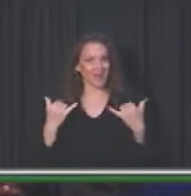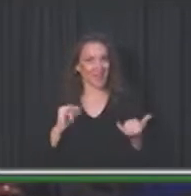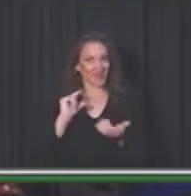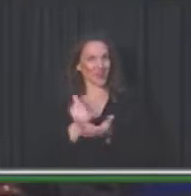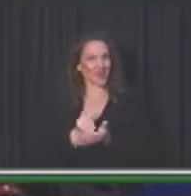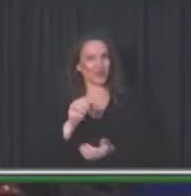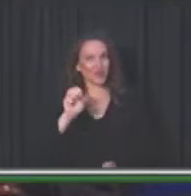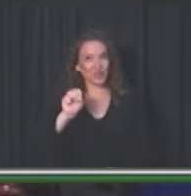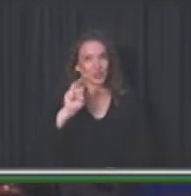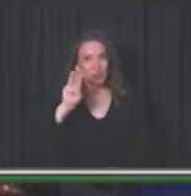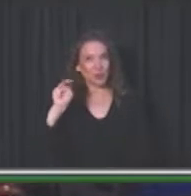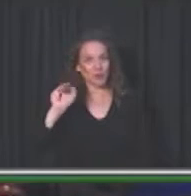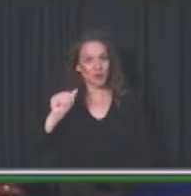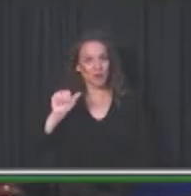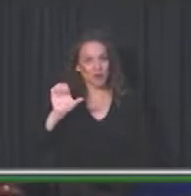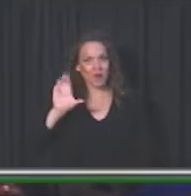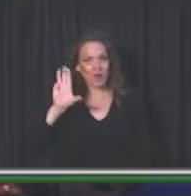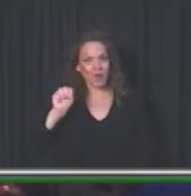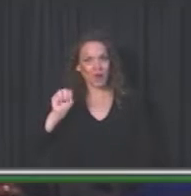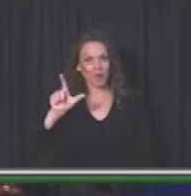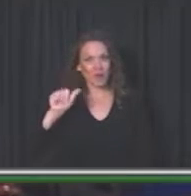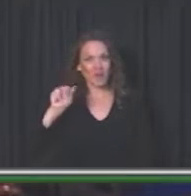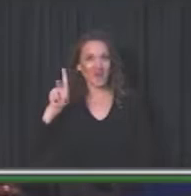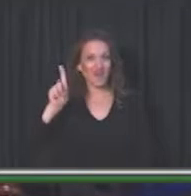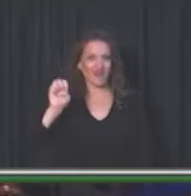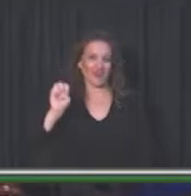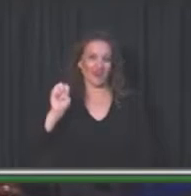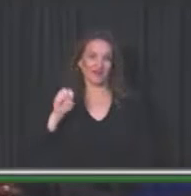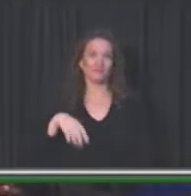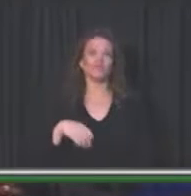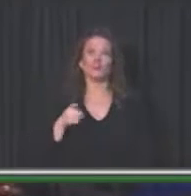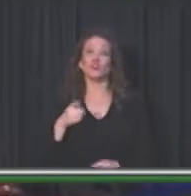and she kept progressing and progressing.